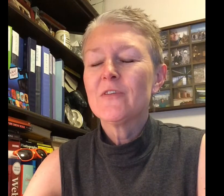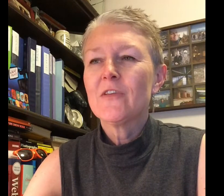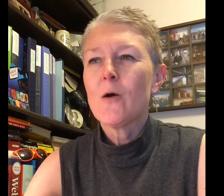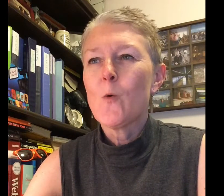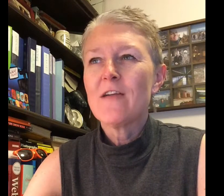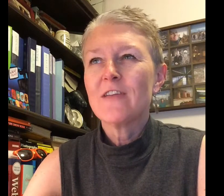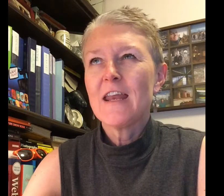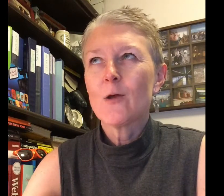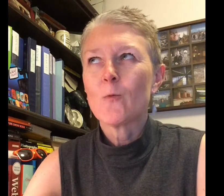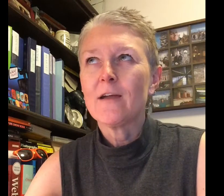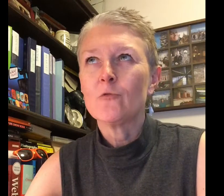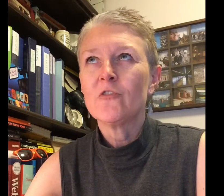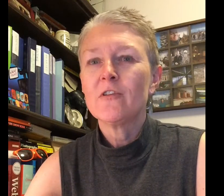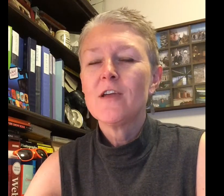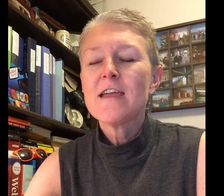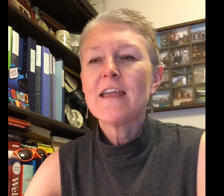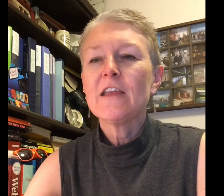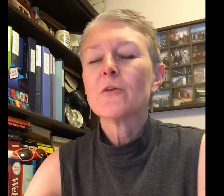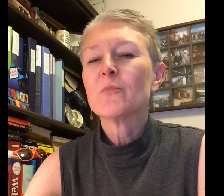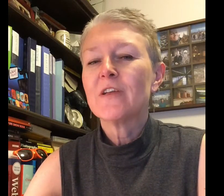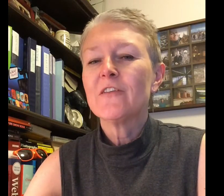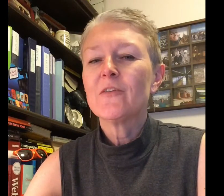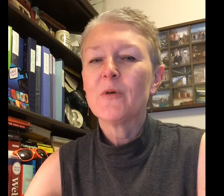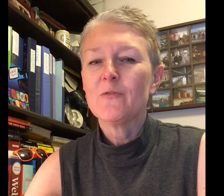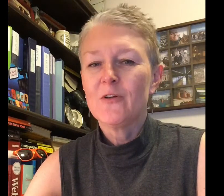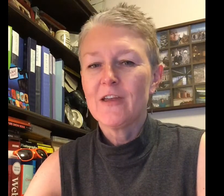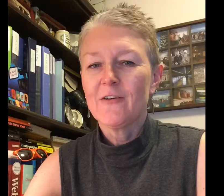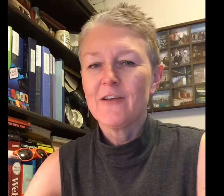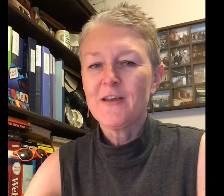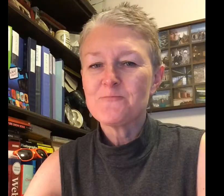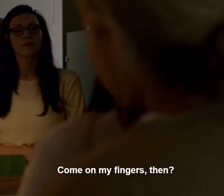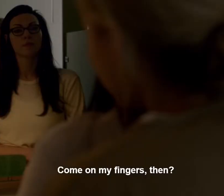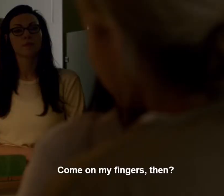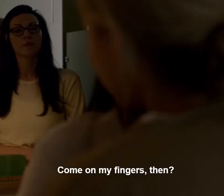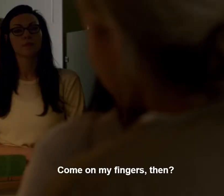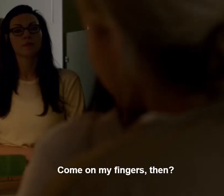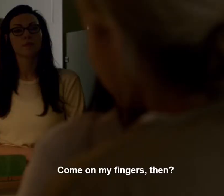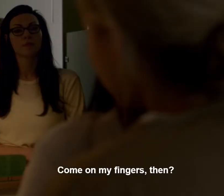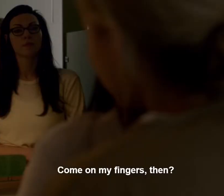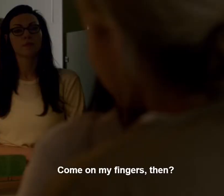think this was a way of getting around any complaints about vulgarity.